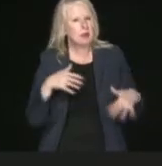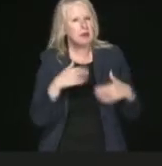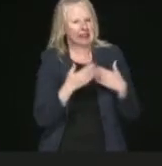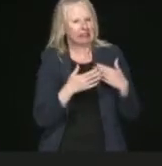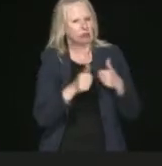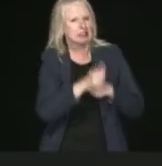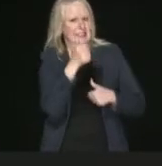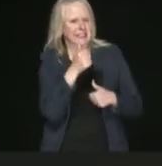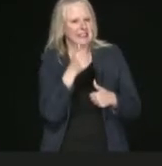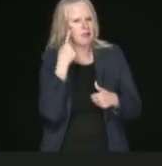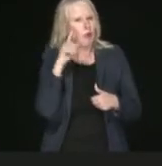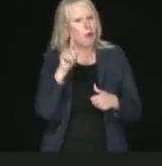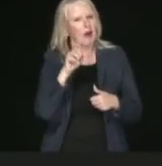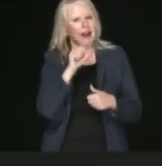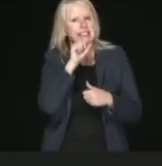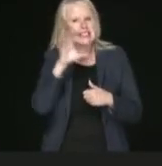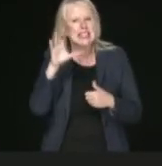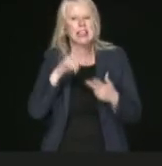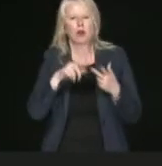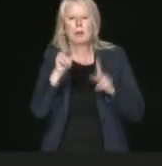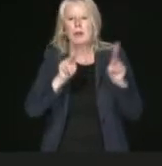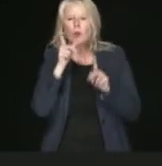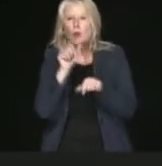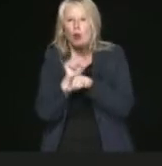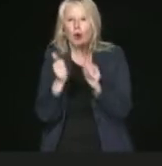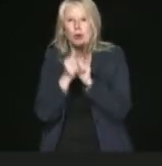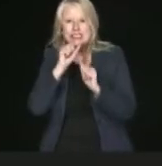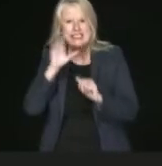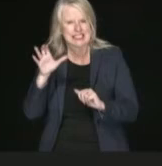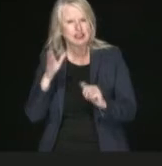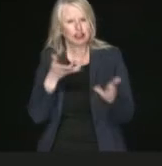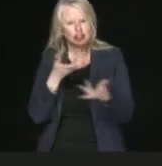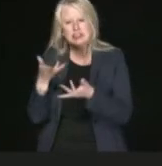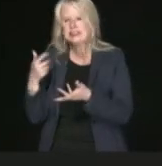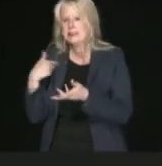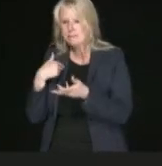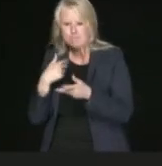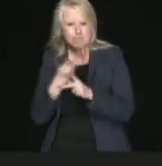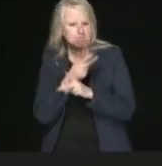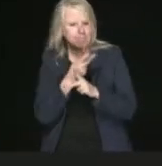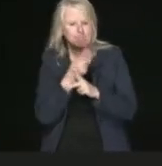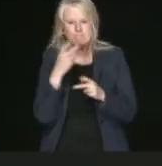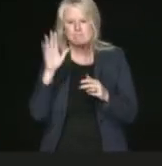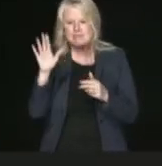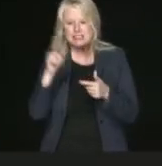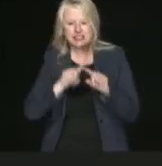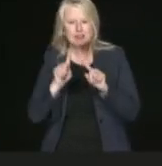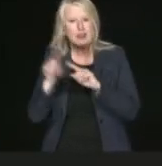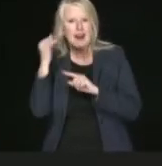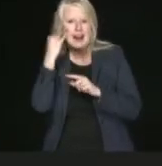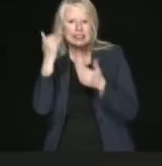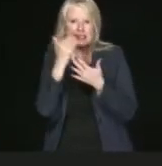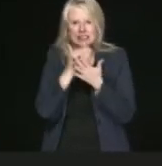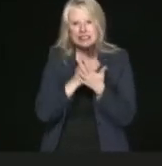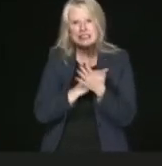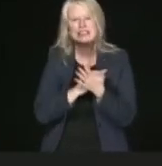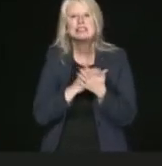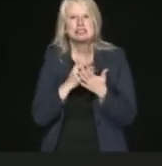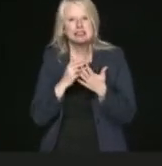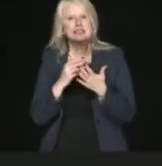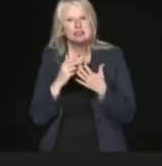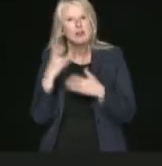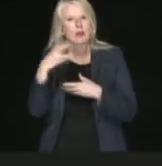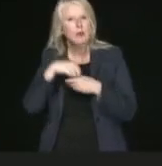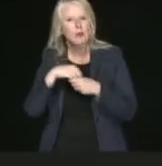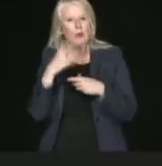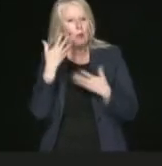particularly for our seniors and the people who work with them. And that's why we are looking at a number of proposals, including some from